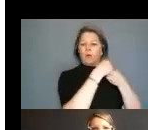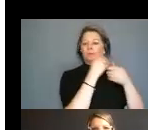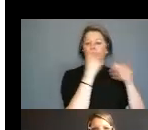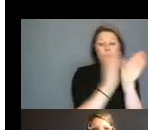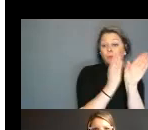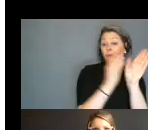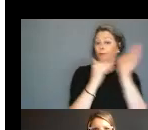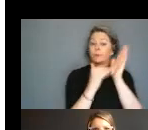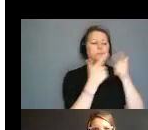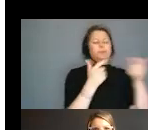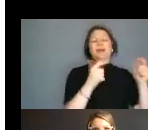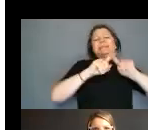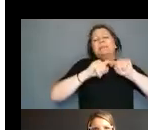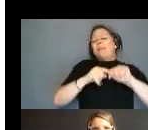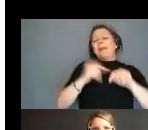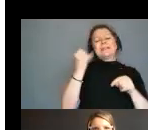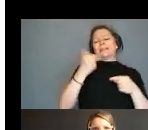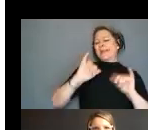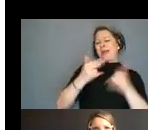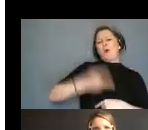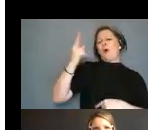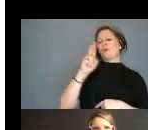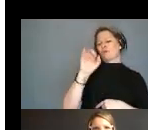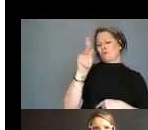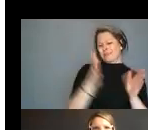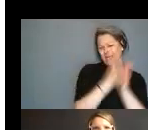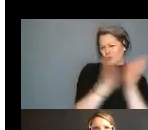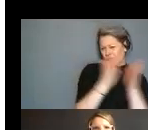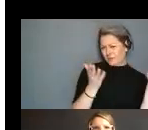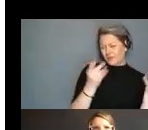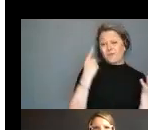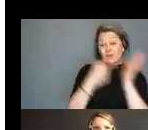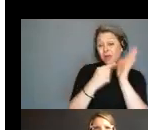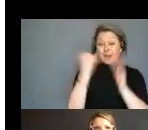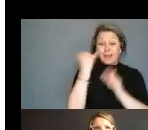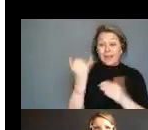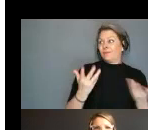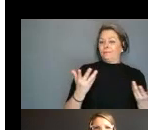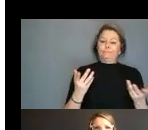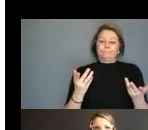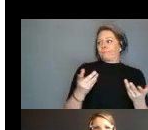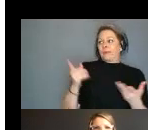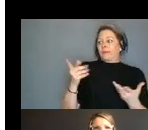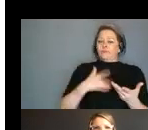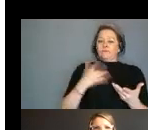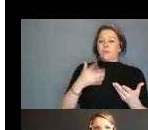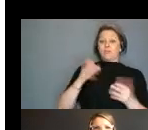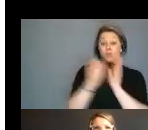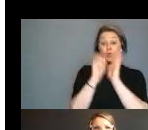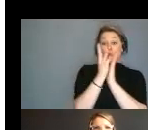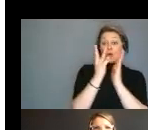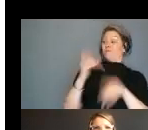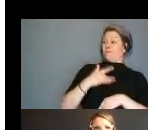risk. So if there were risks around particular areas of independent living, let's say, the social worker may reach